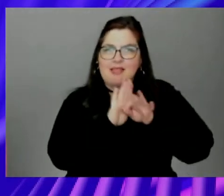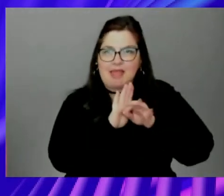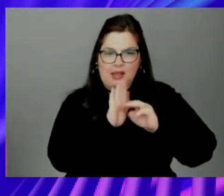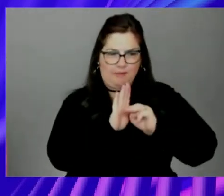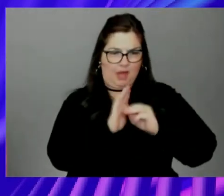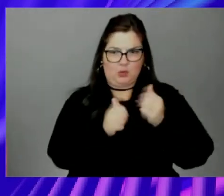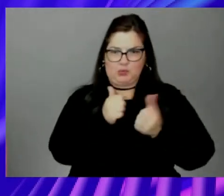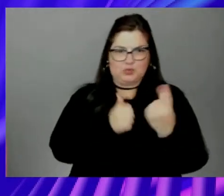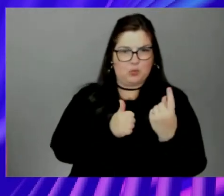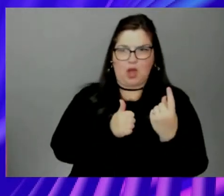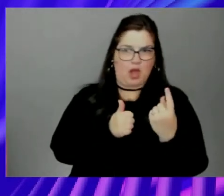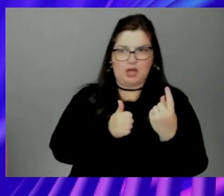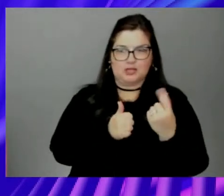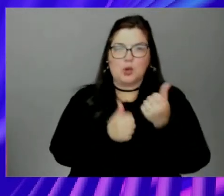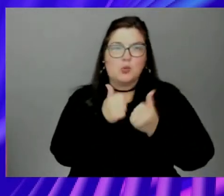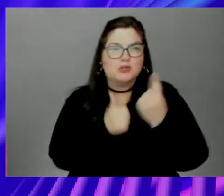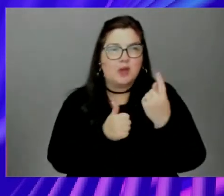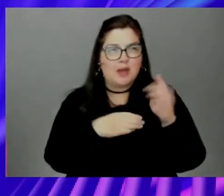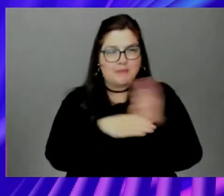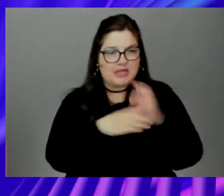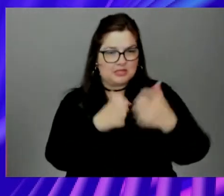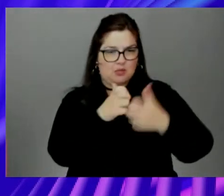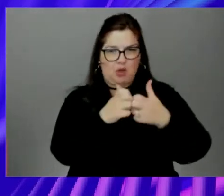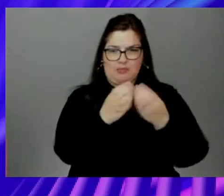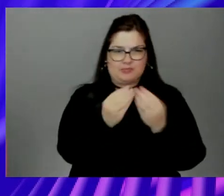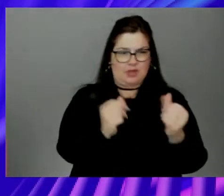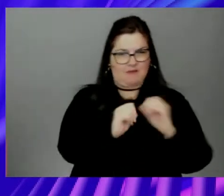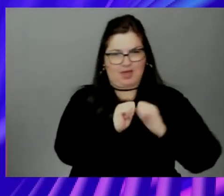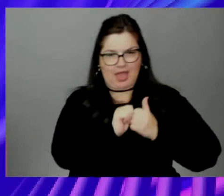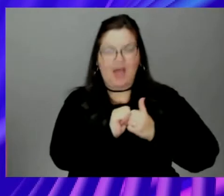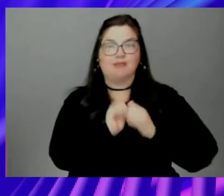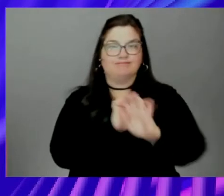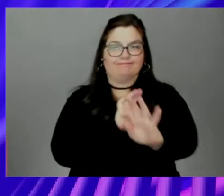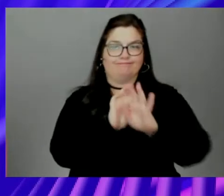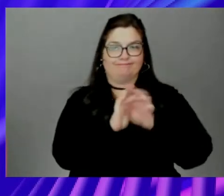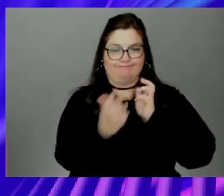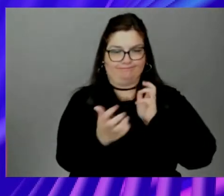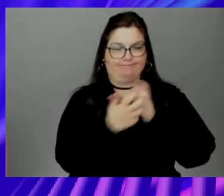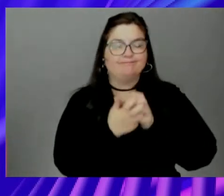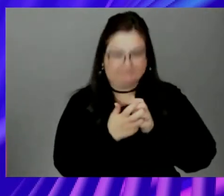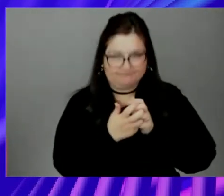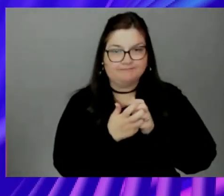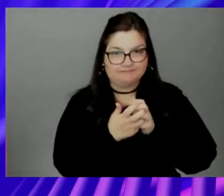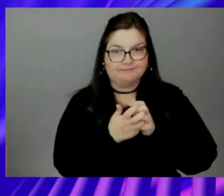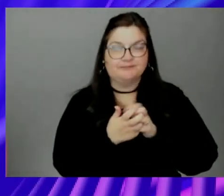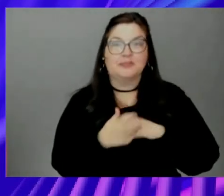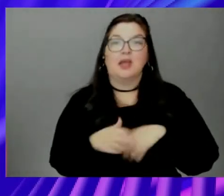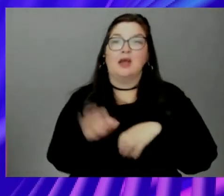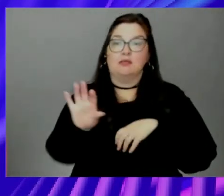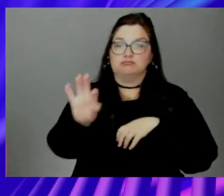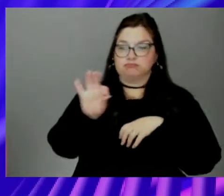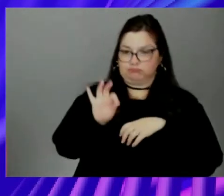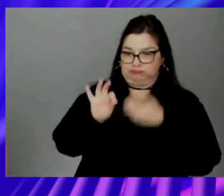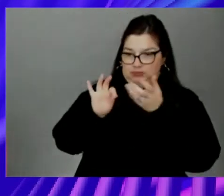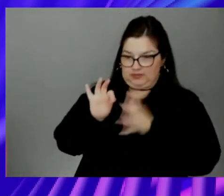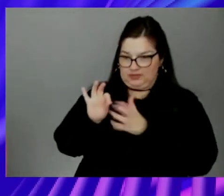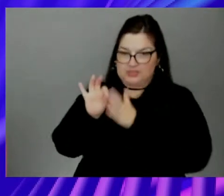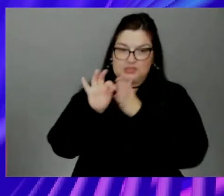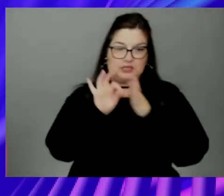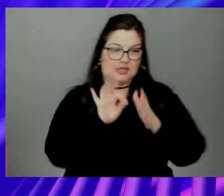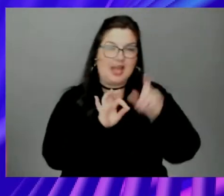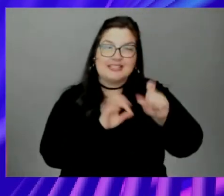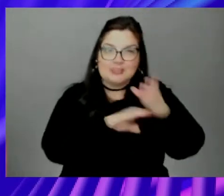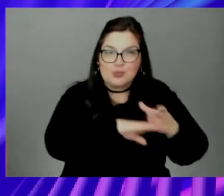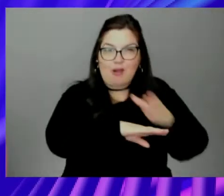will solve our business problem. And then we also have to, once we have decided that, then we have to optimize our model,